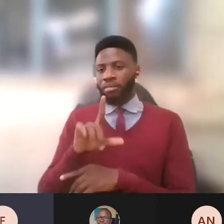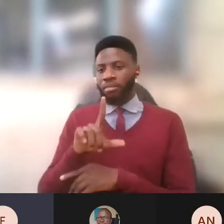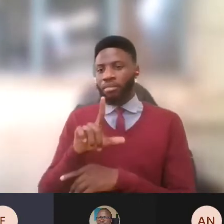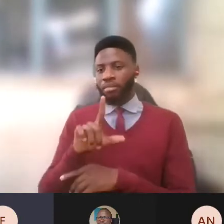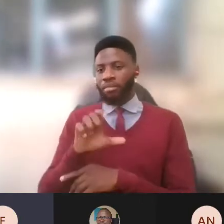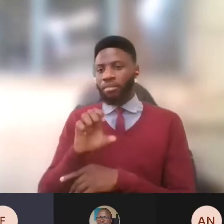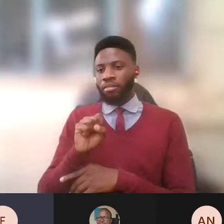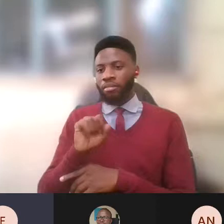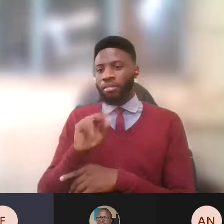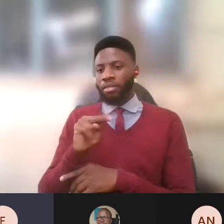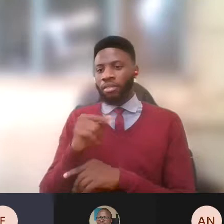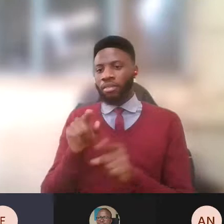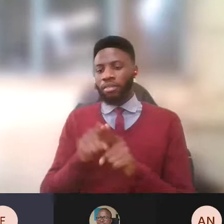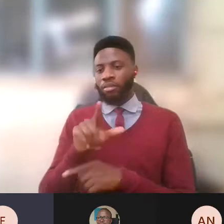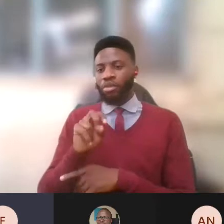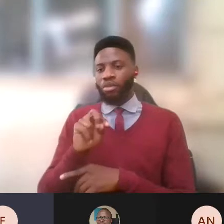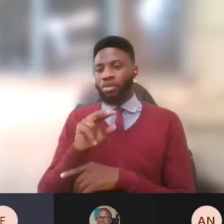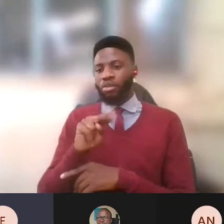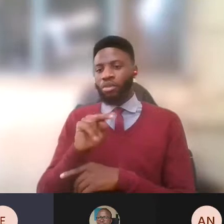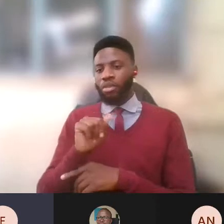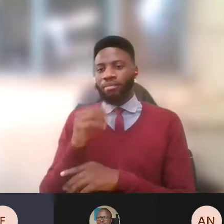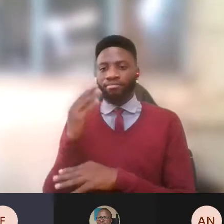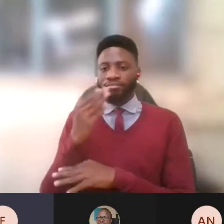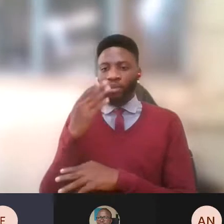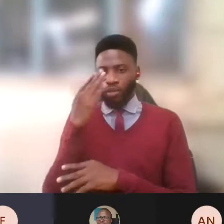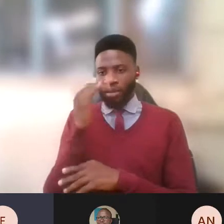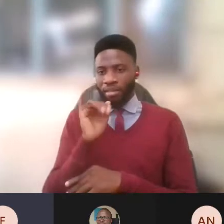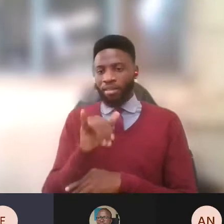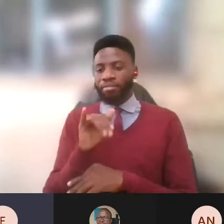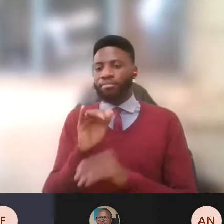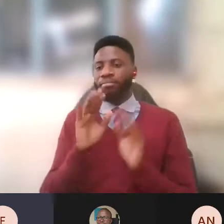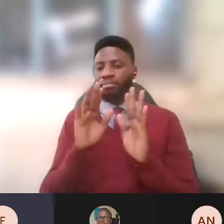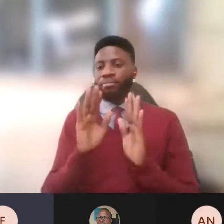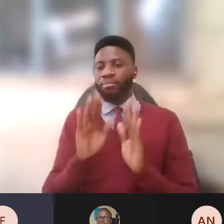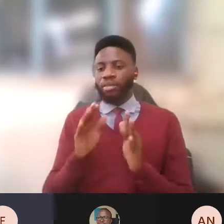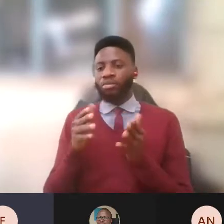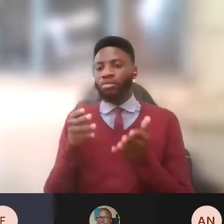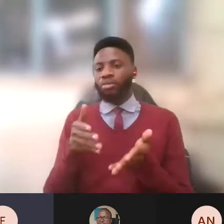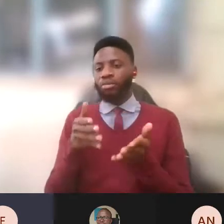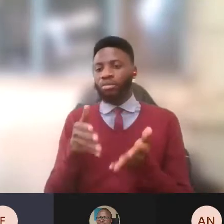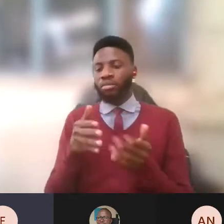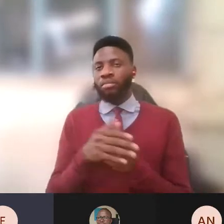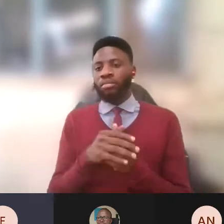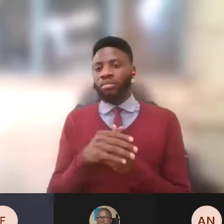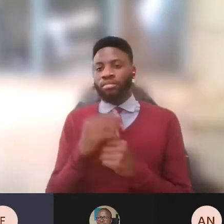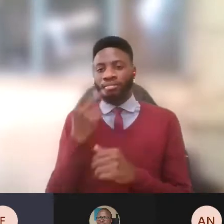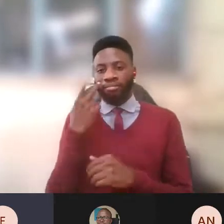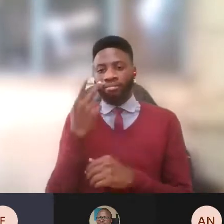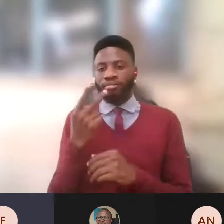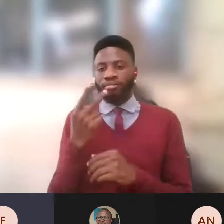data analysis, privacy, and all of those techie things, which is the future. And also she's very passionate